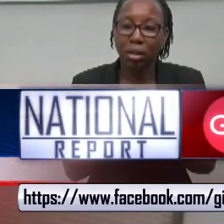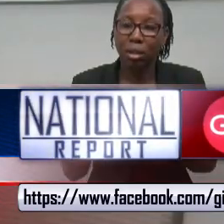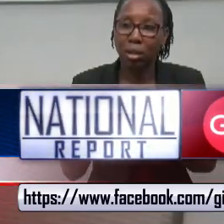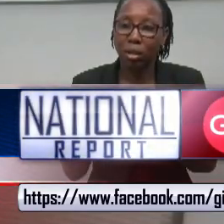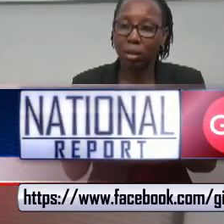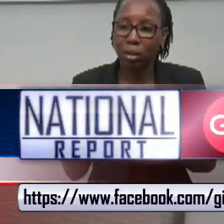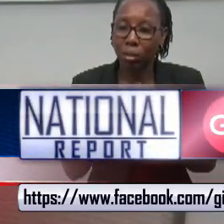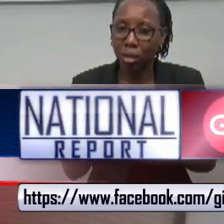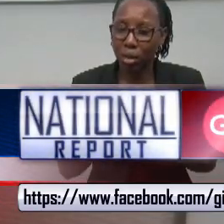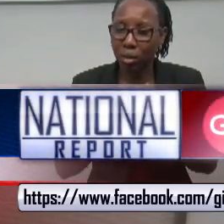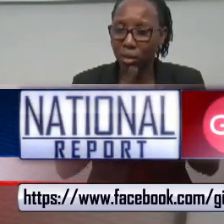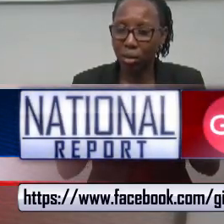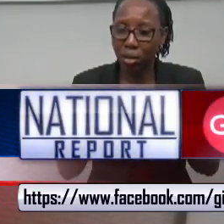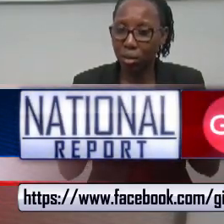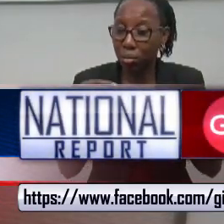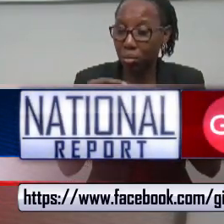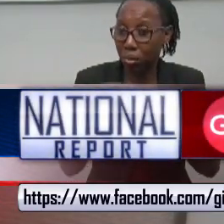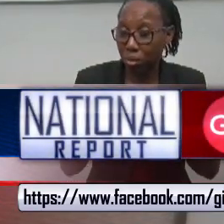even further.